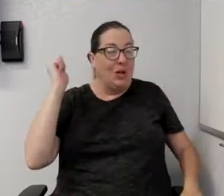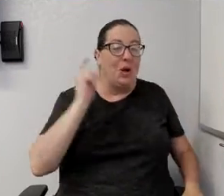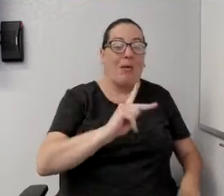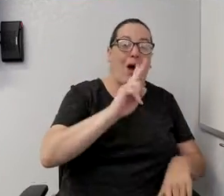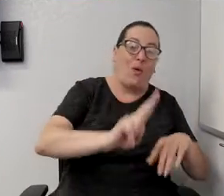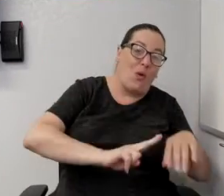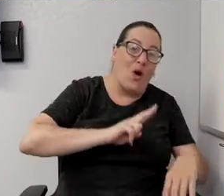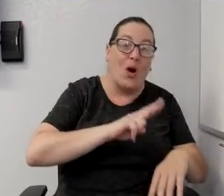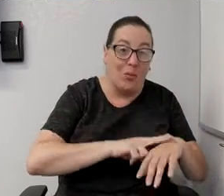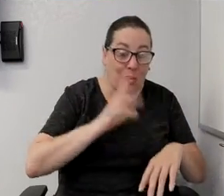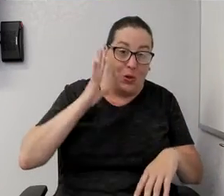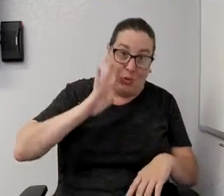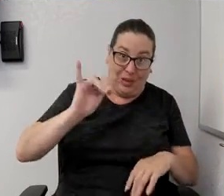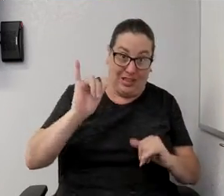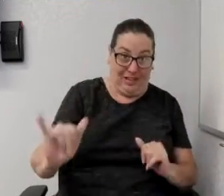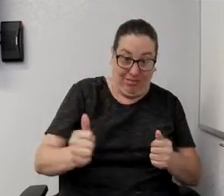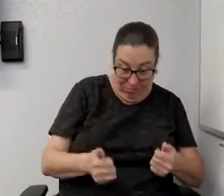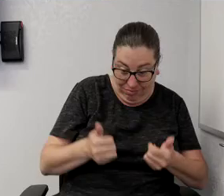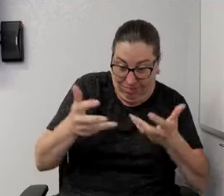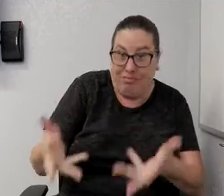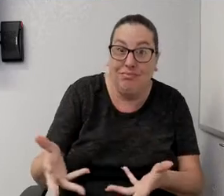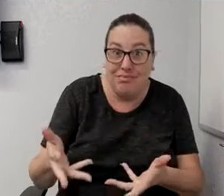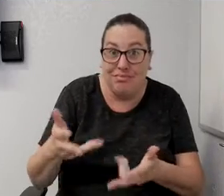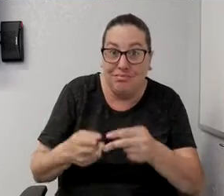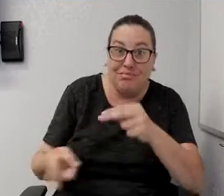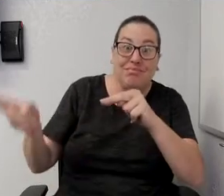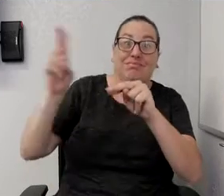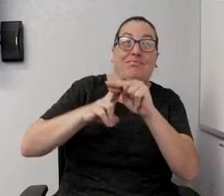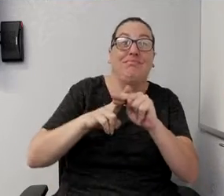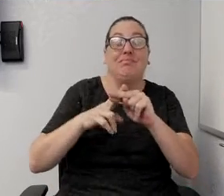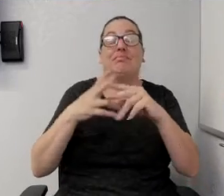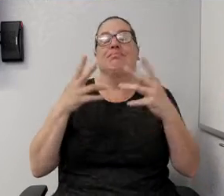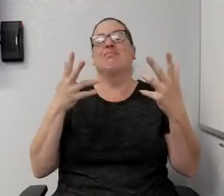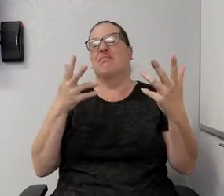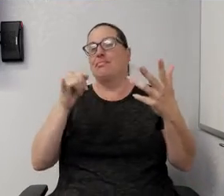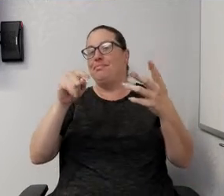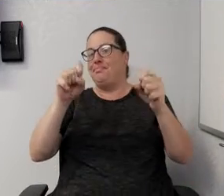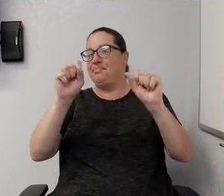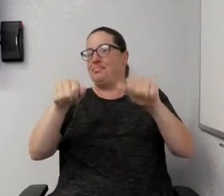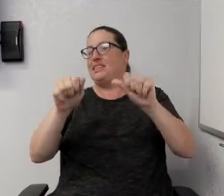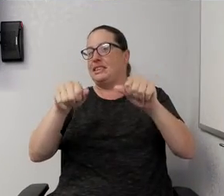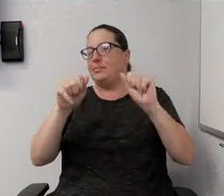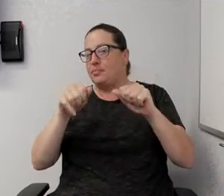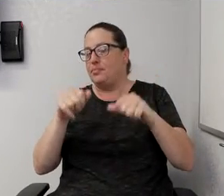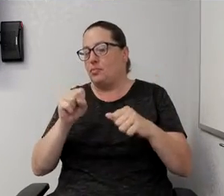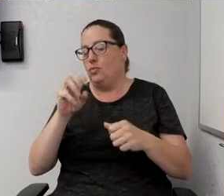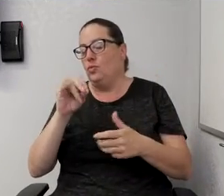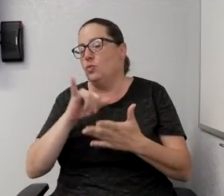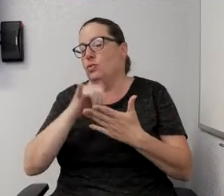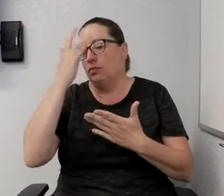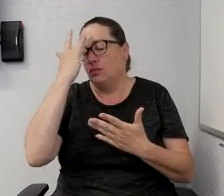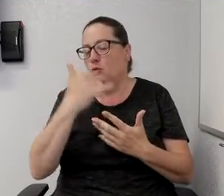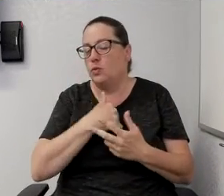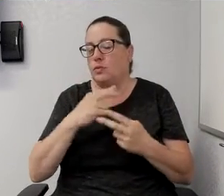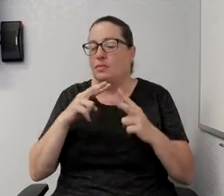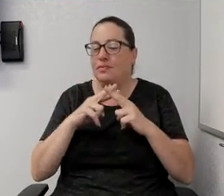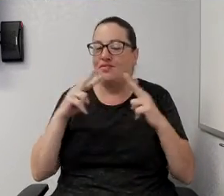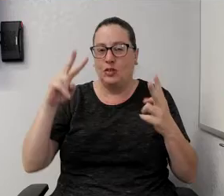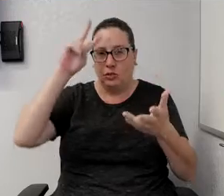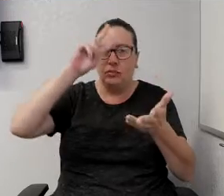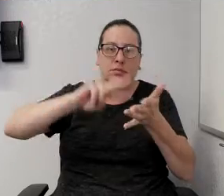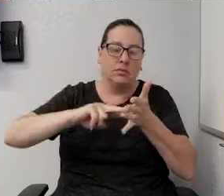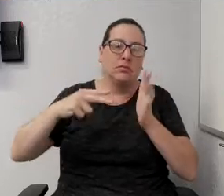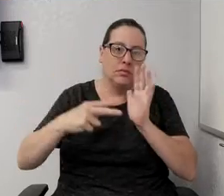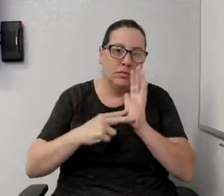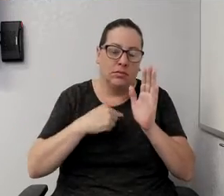trigger, a surge again? And it's possible. So that's why, again, we're being very deliberate.